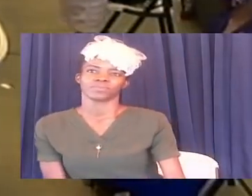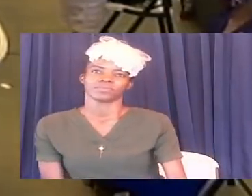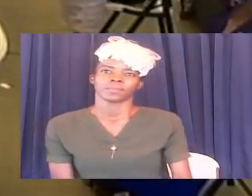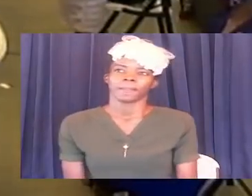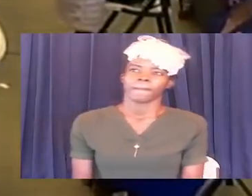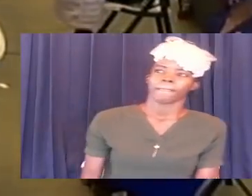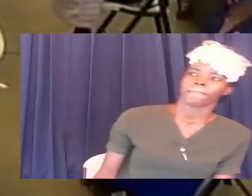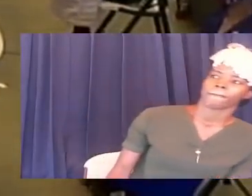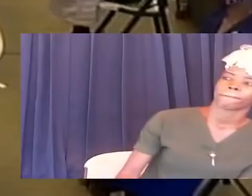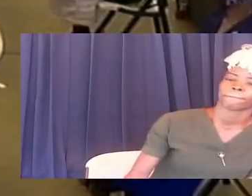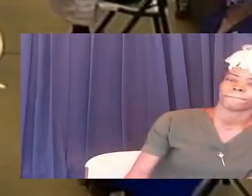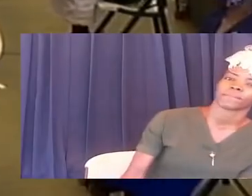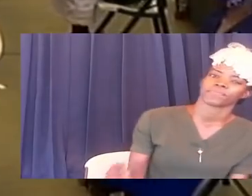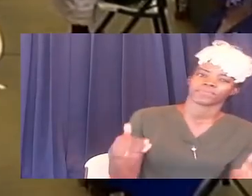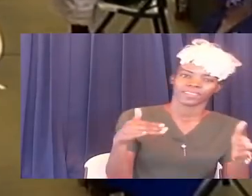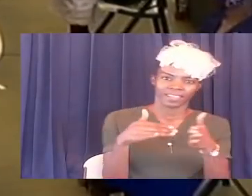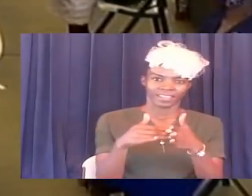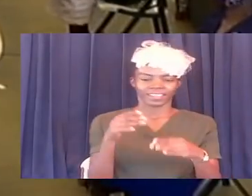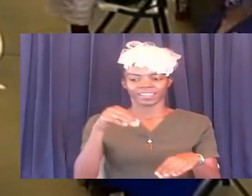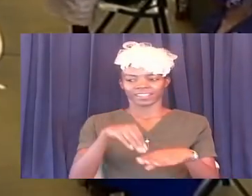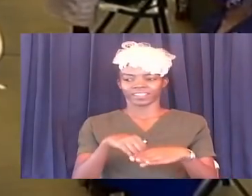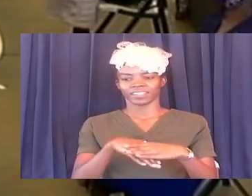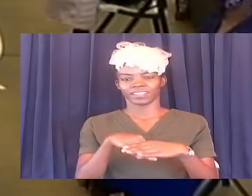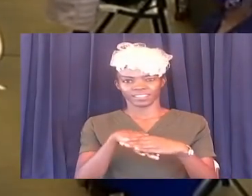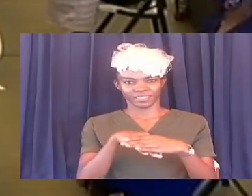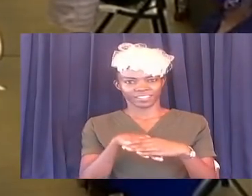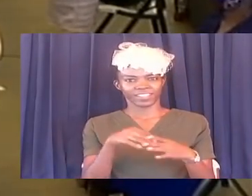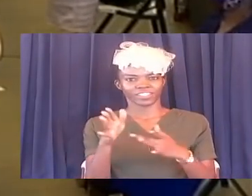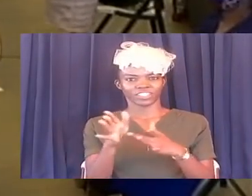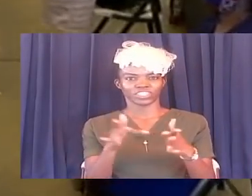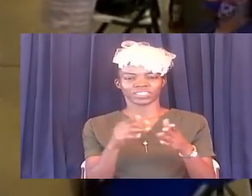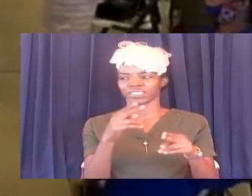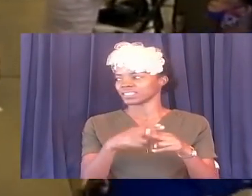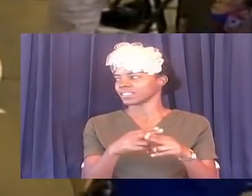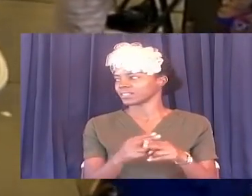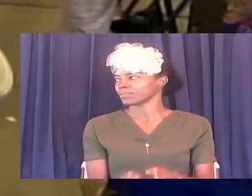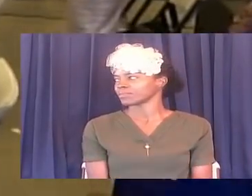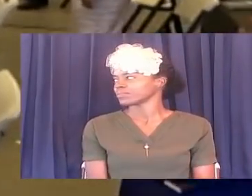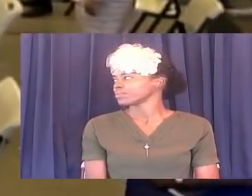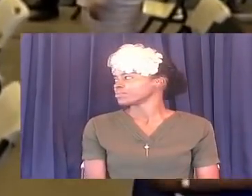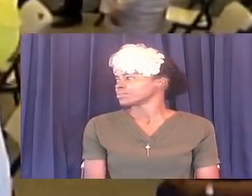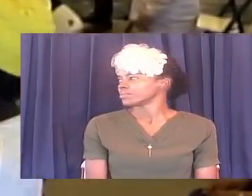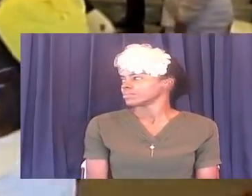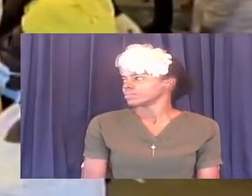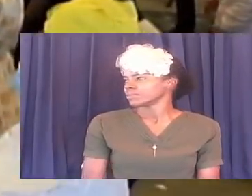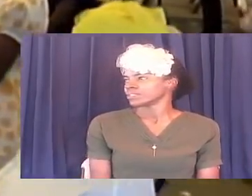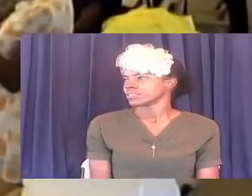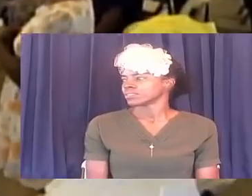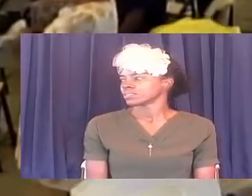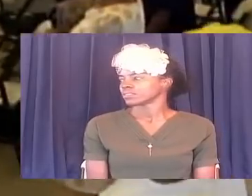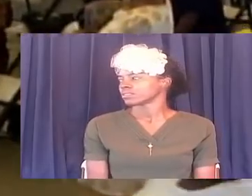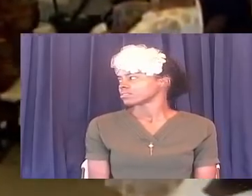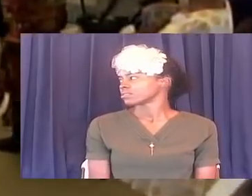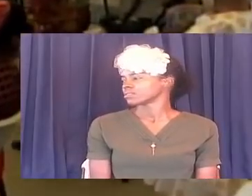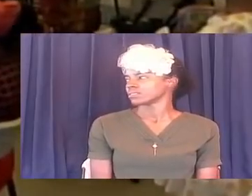Come on, say one more time, in Jesus' name. Praise God. God bless you, sir.